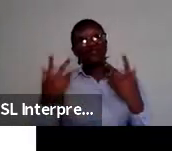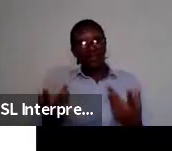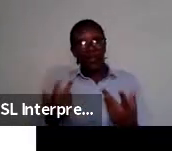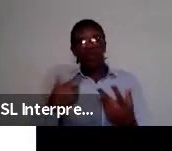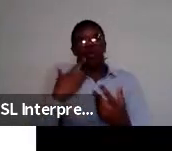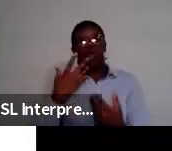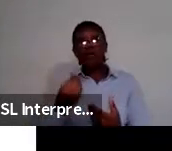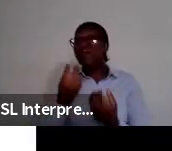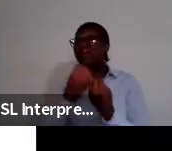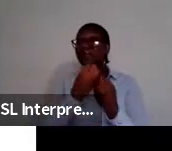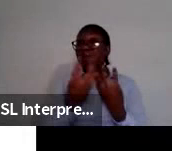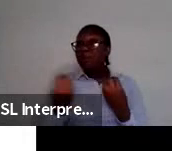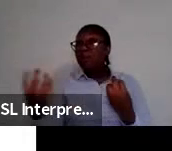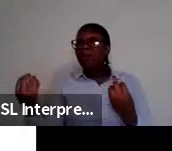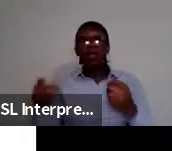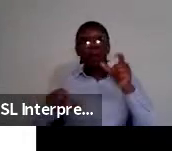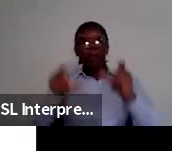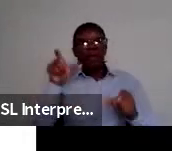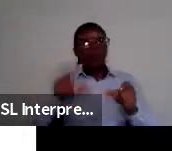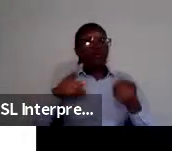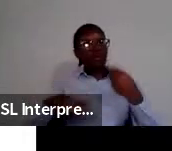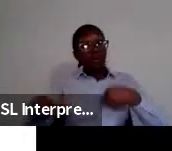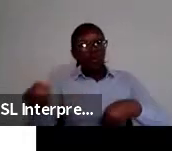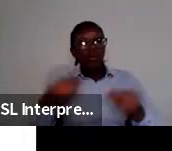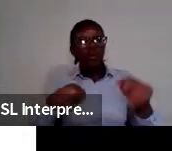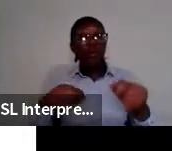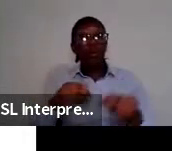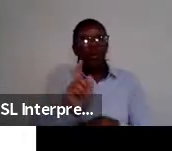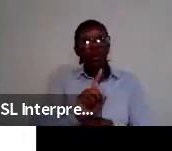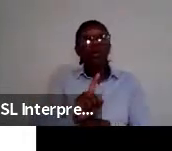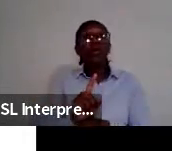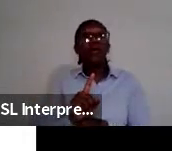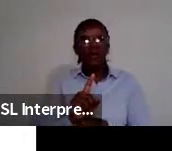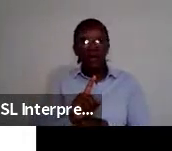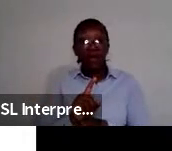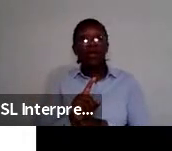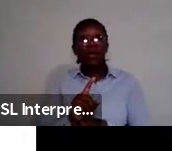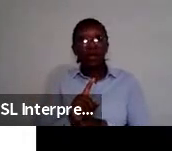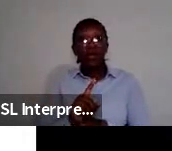operations, these goods are mainly hidden in